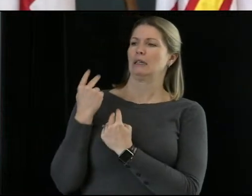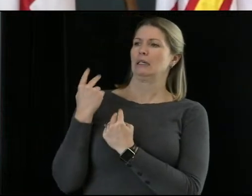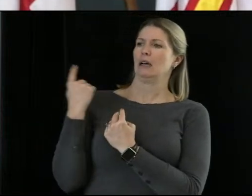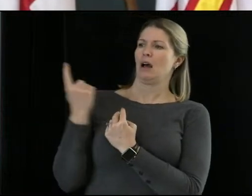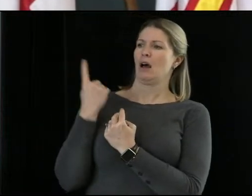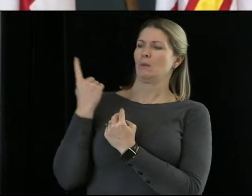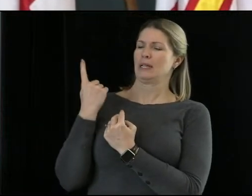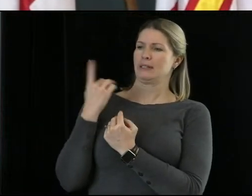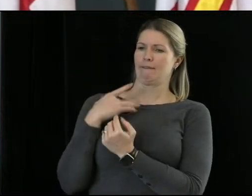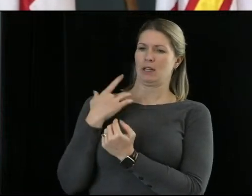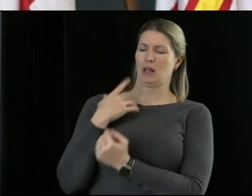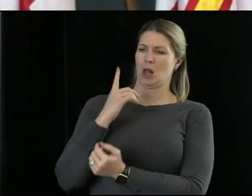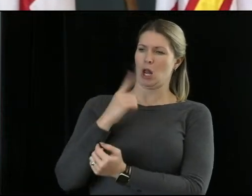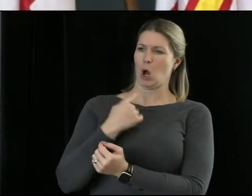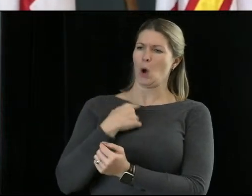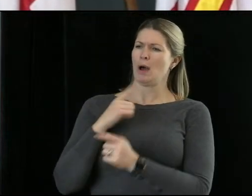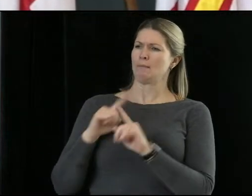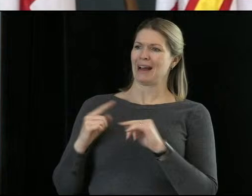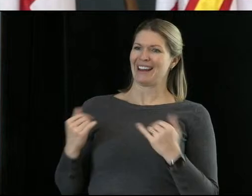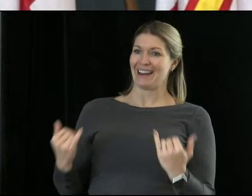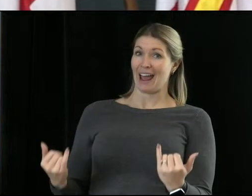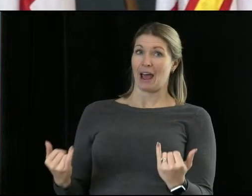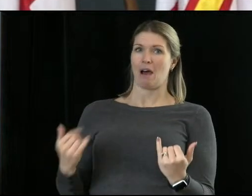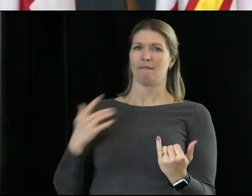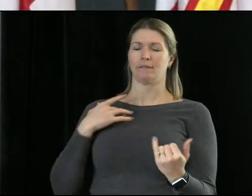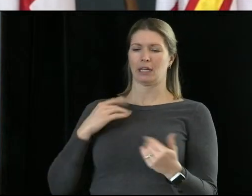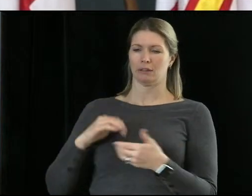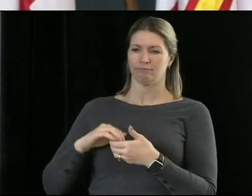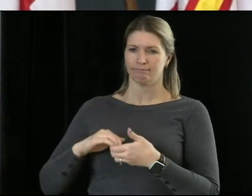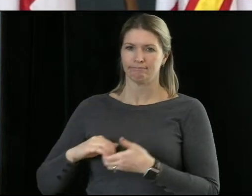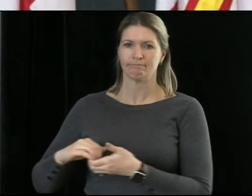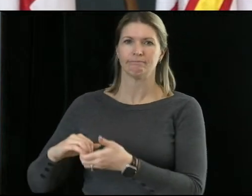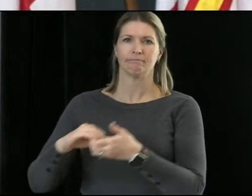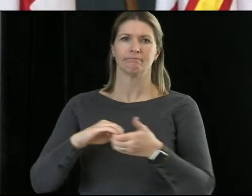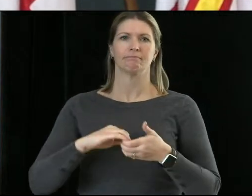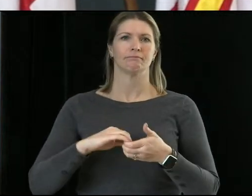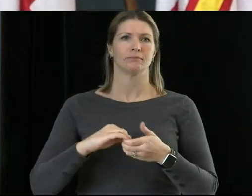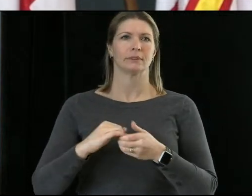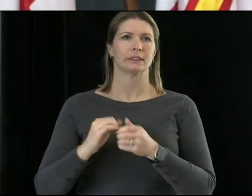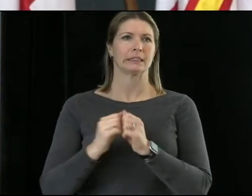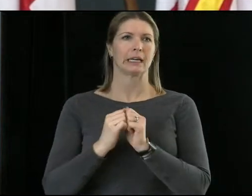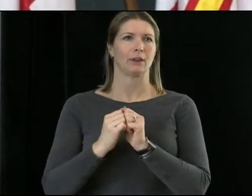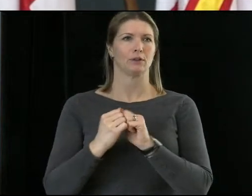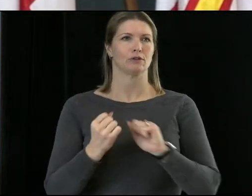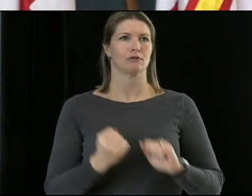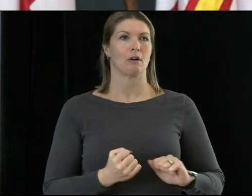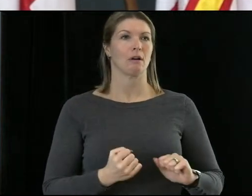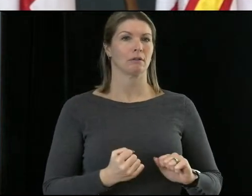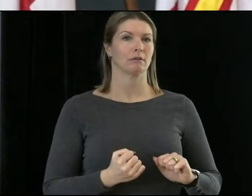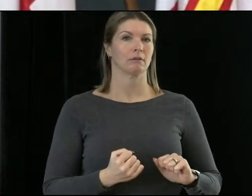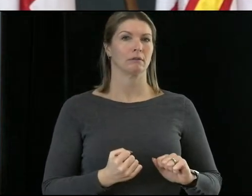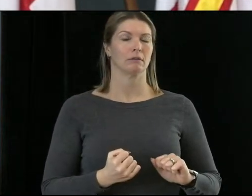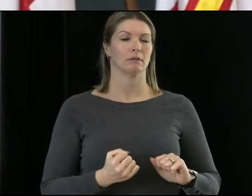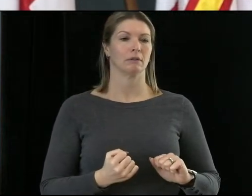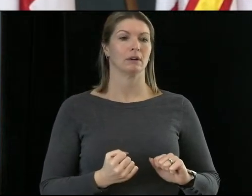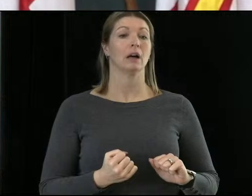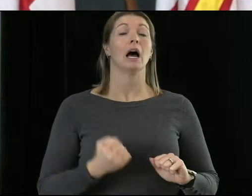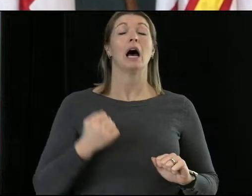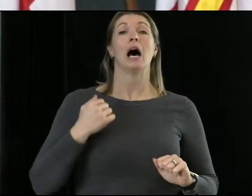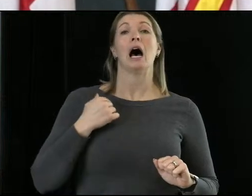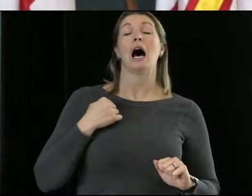solace in the collective resilience that we share. In the face of adversity, I choose